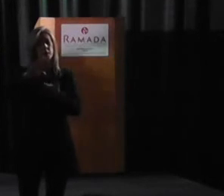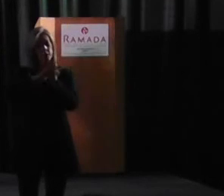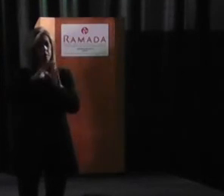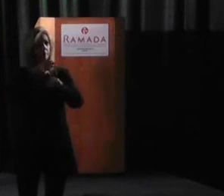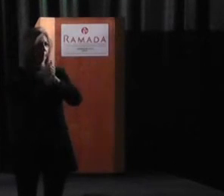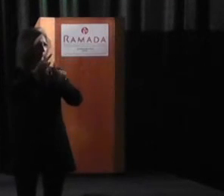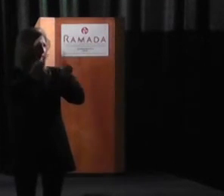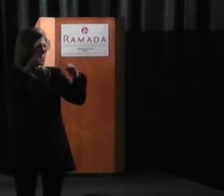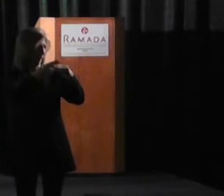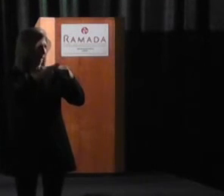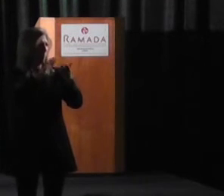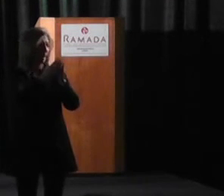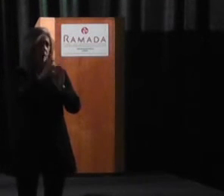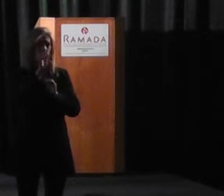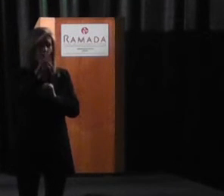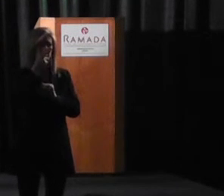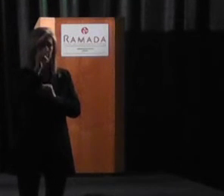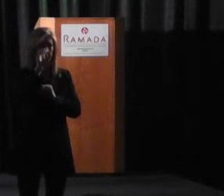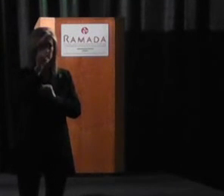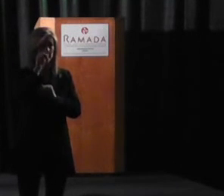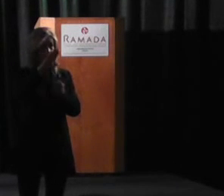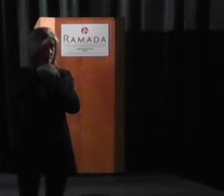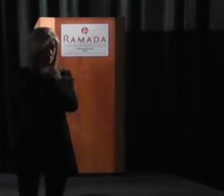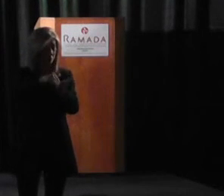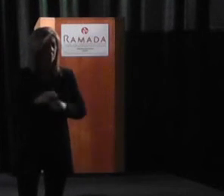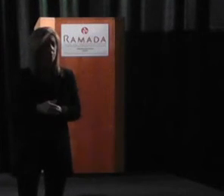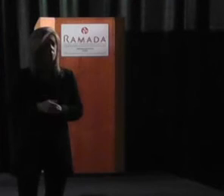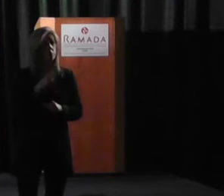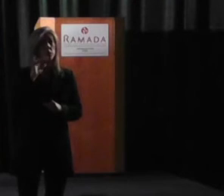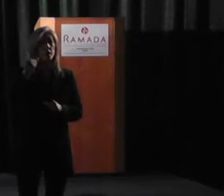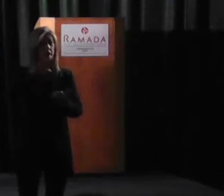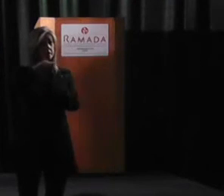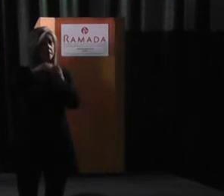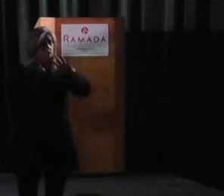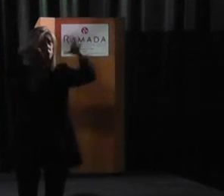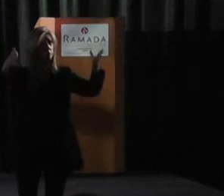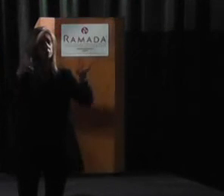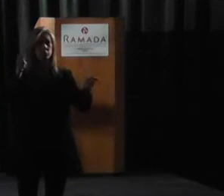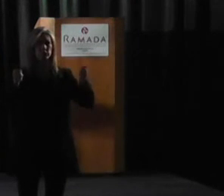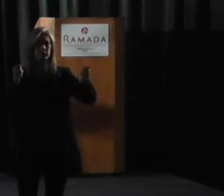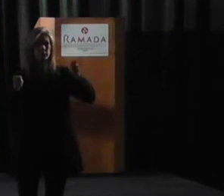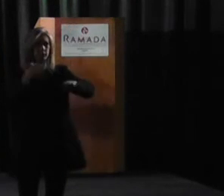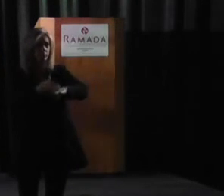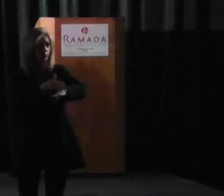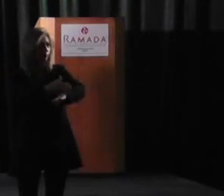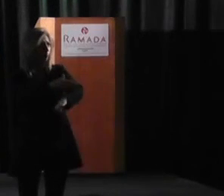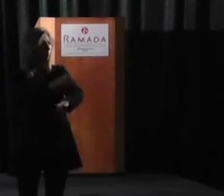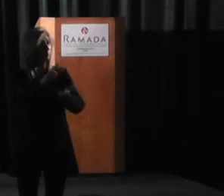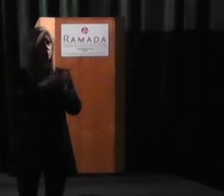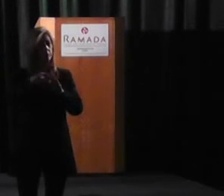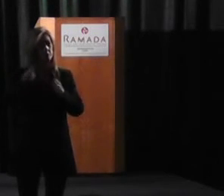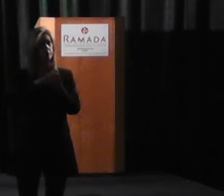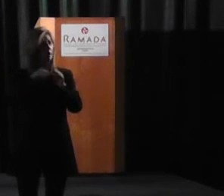The center was expanding. Not only were there athletes, but also adults who wanted to keep fit. The center opened its access to all adults